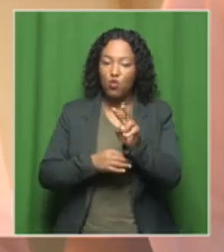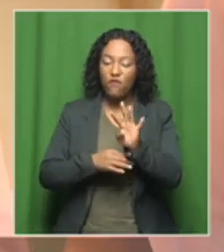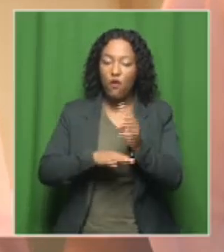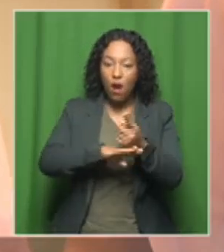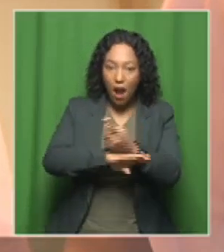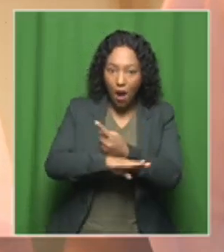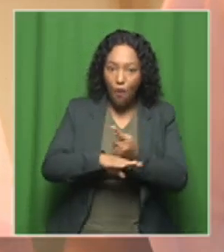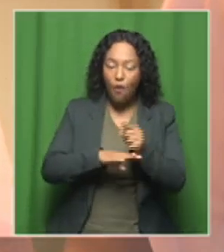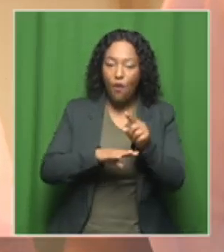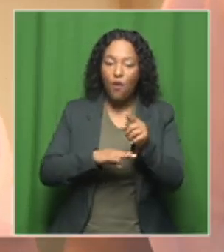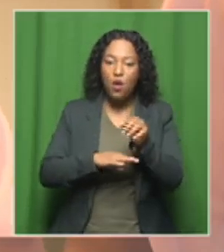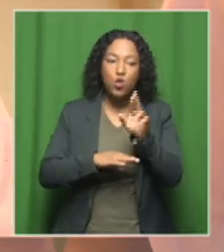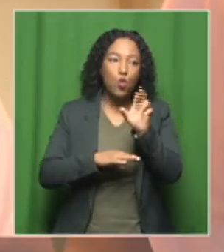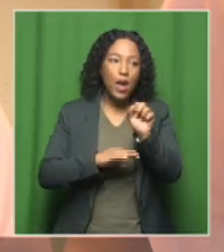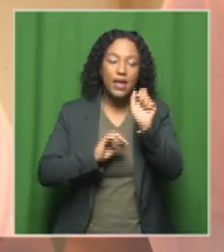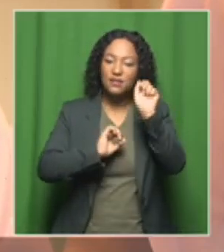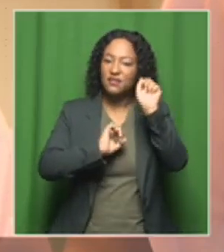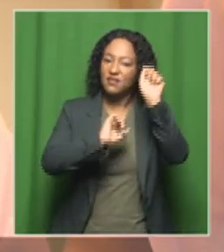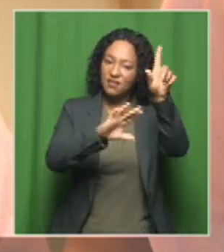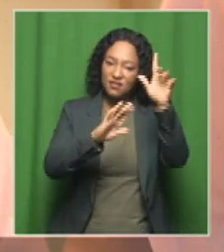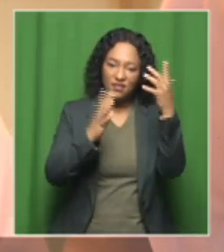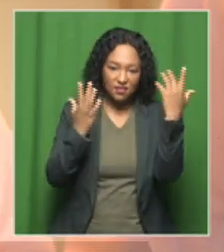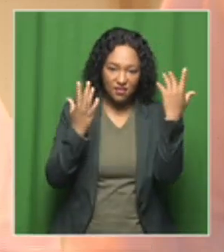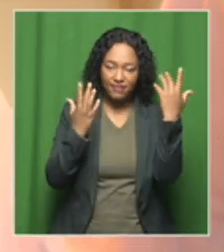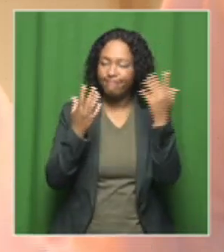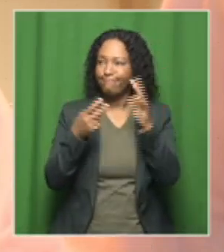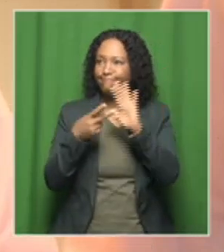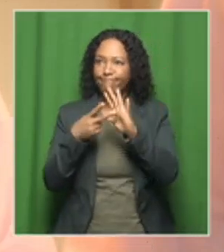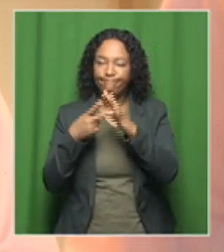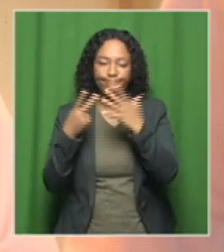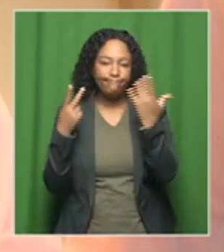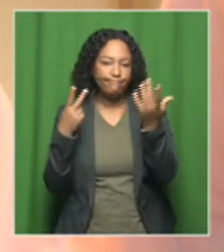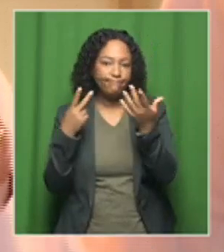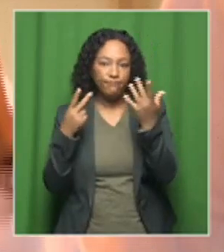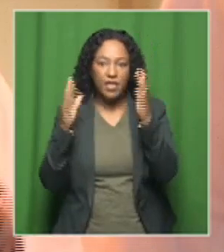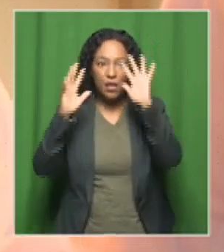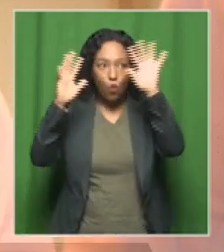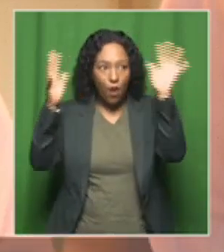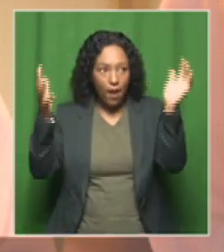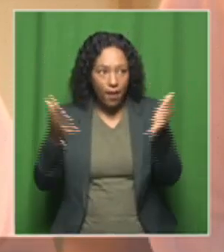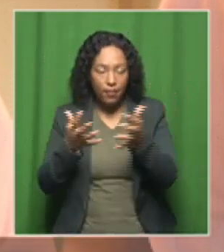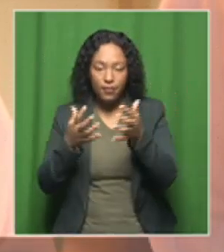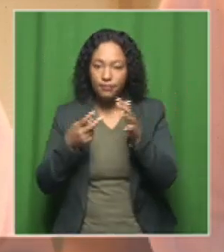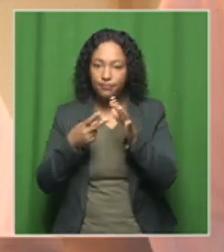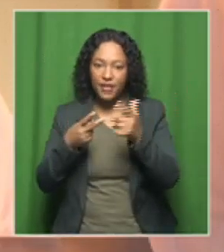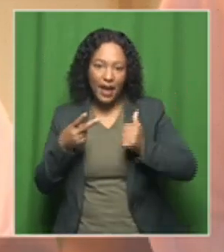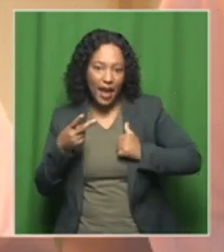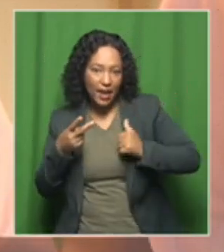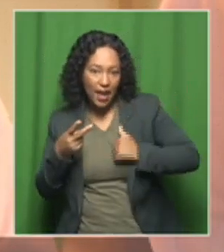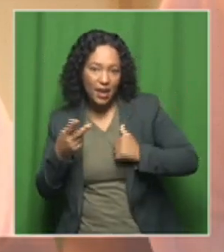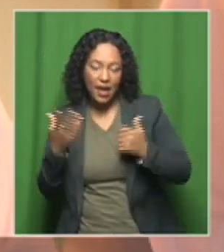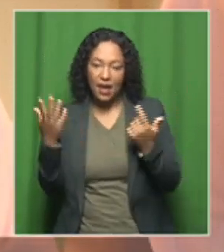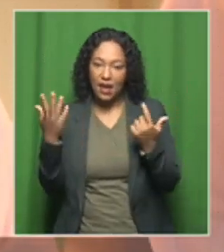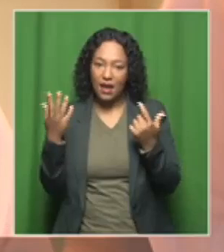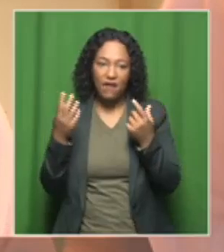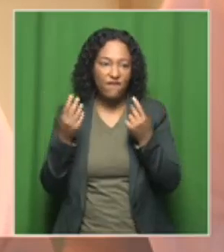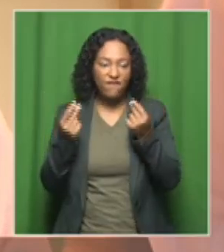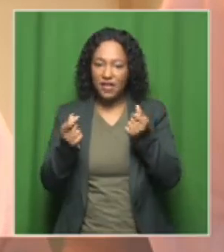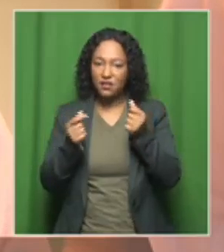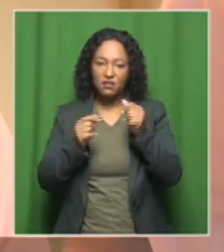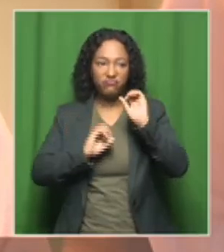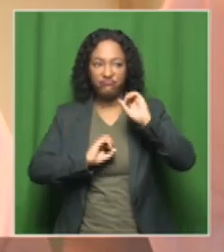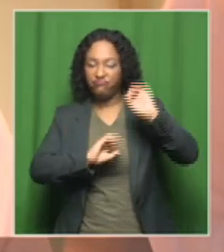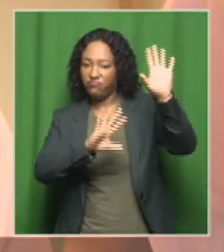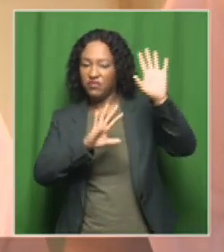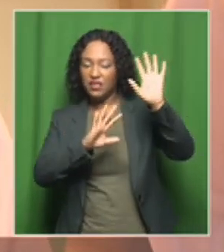be in the US, will be in parts of the world, Canada, you mentioned all those, and then it will be doing